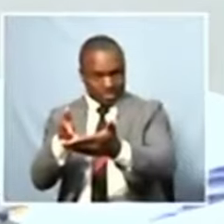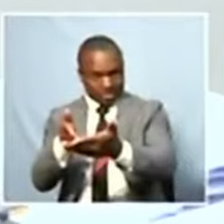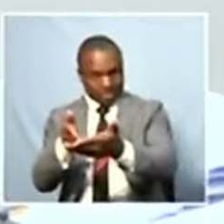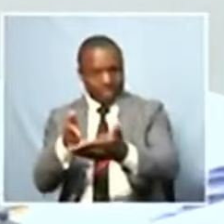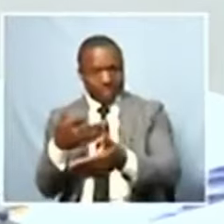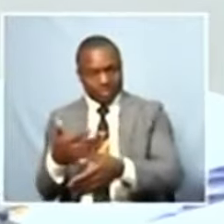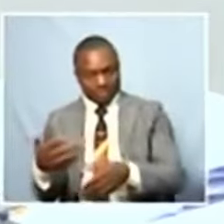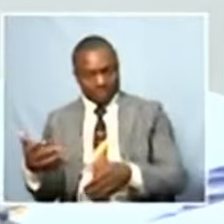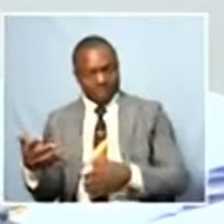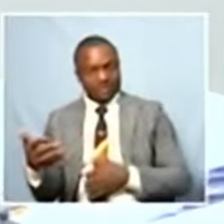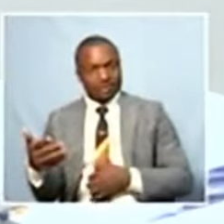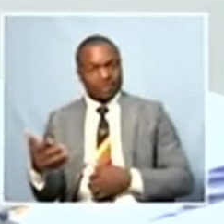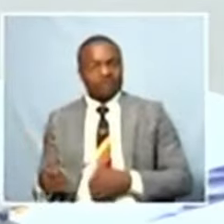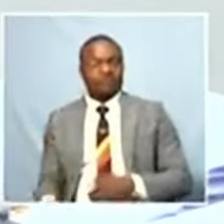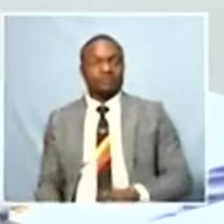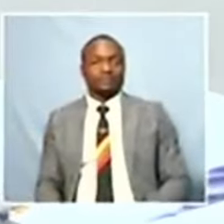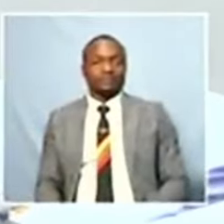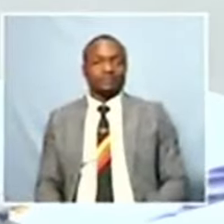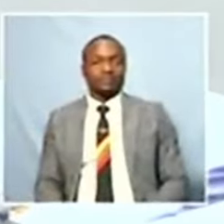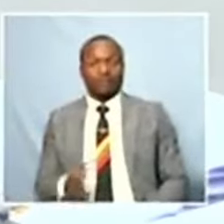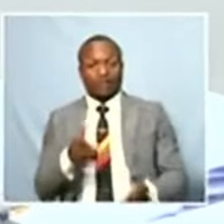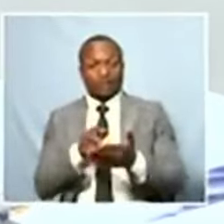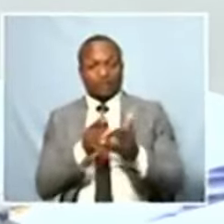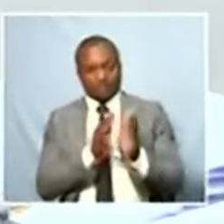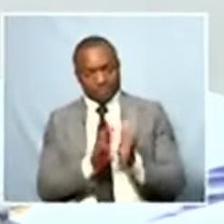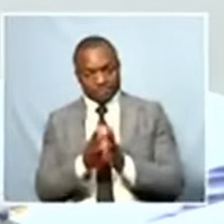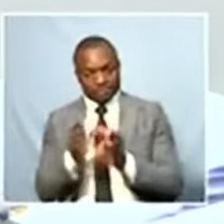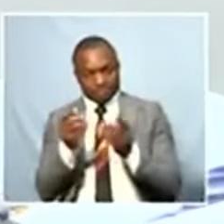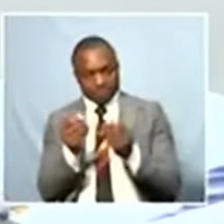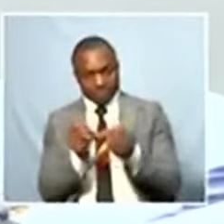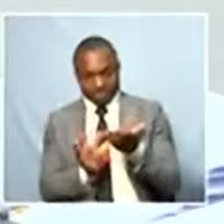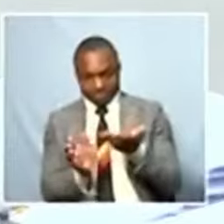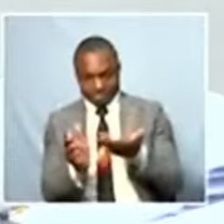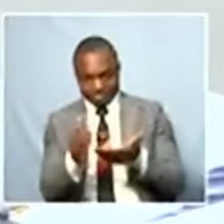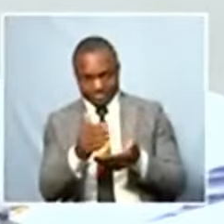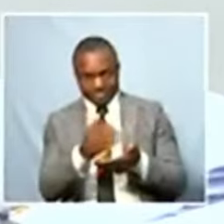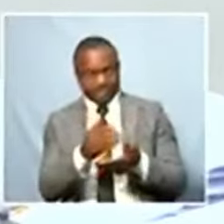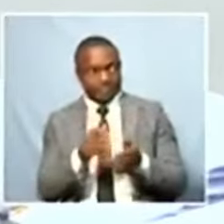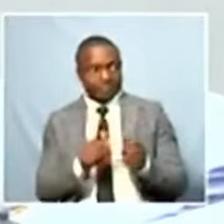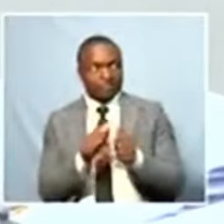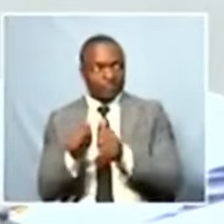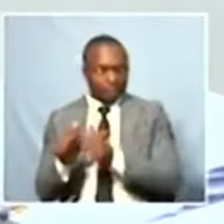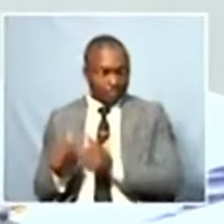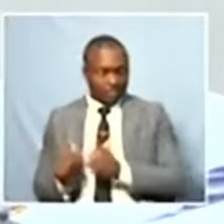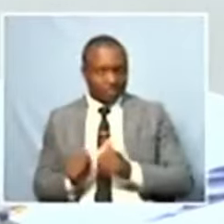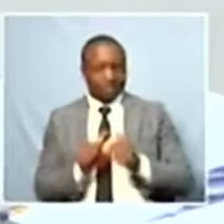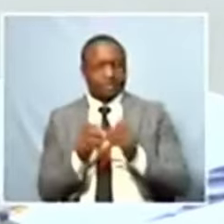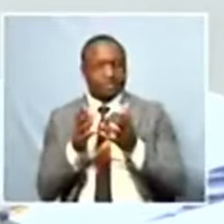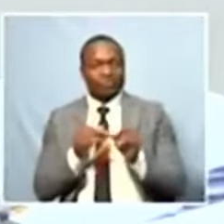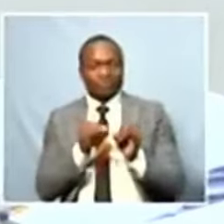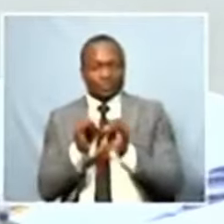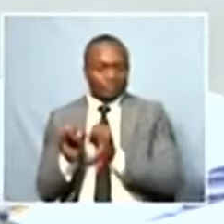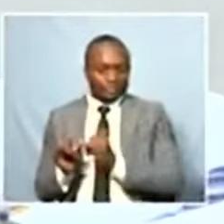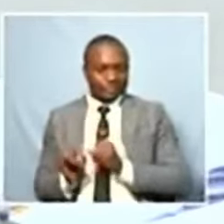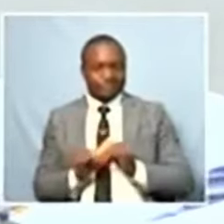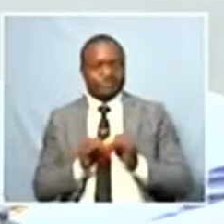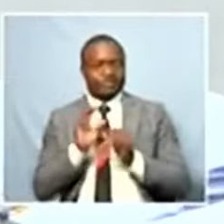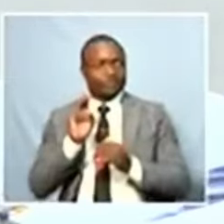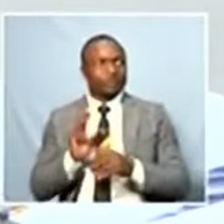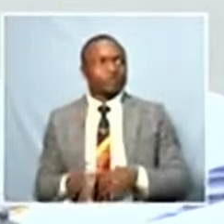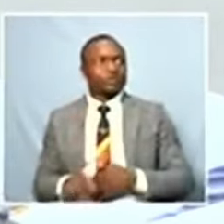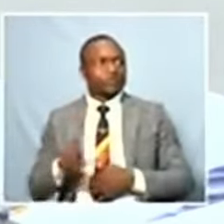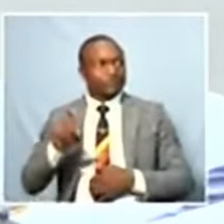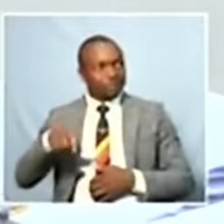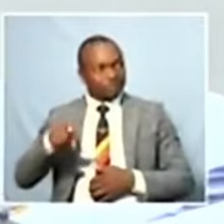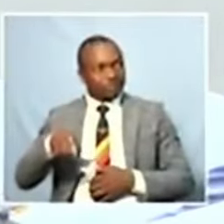we need to, these are our plans in terms of revenue mobilizations and the activities that we intend to implement. So we will